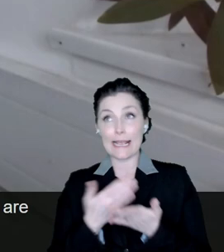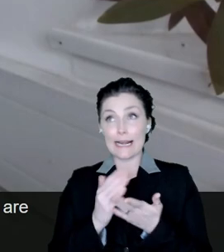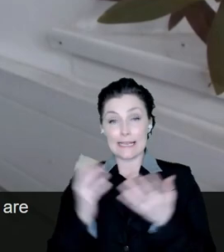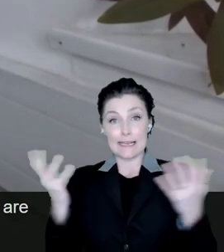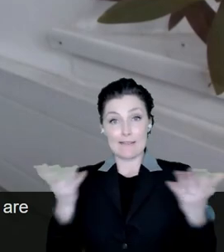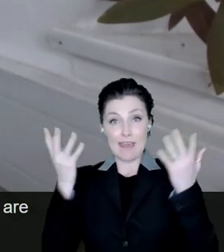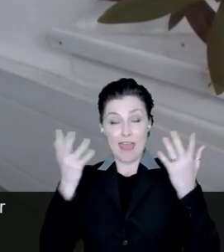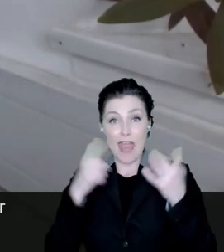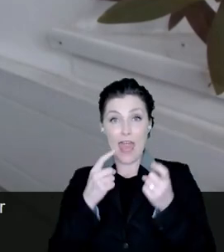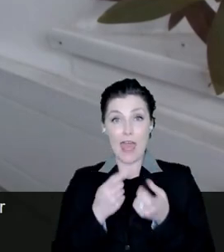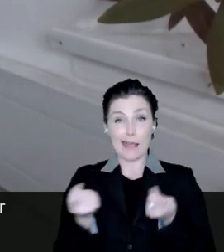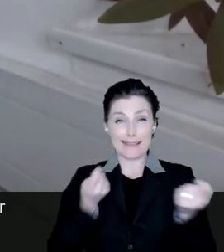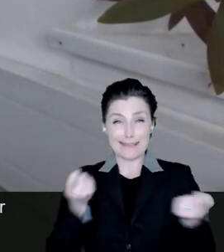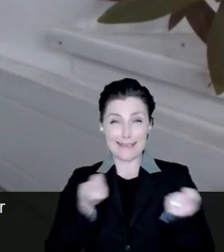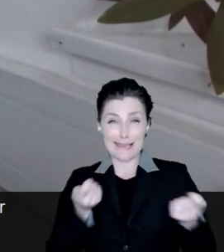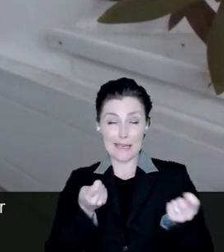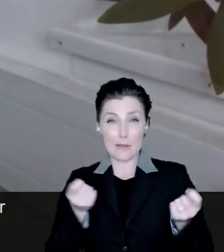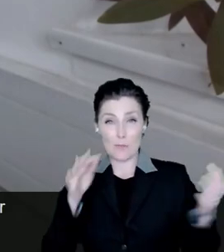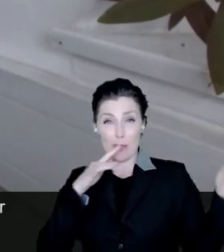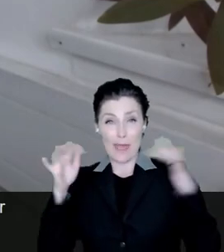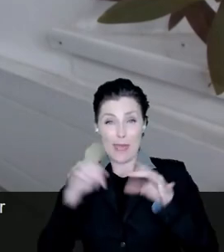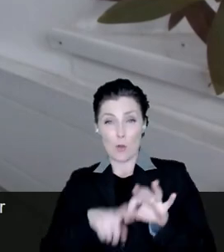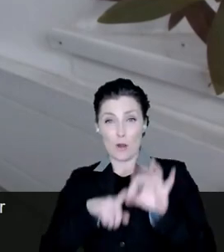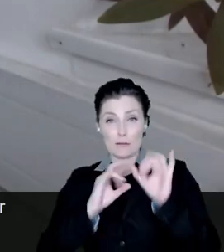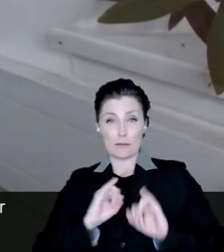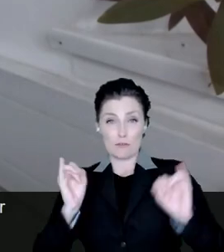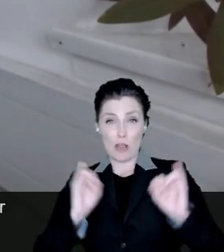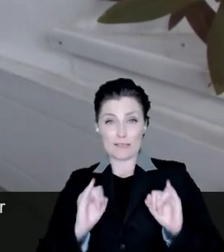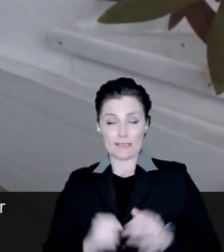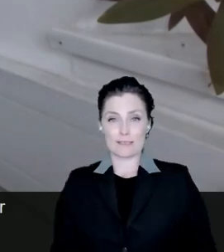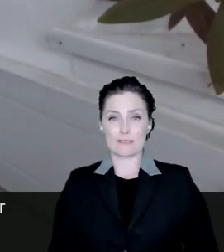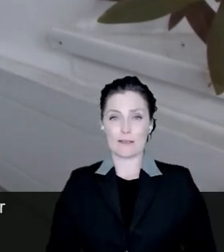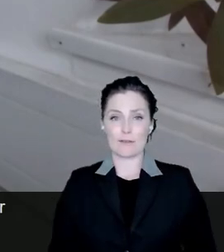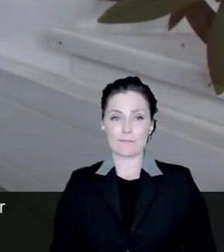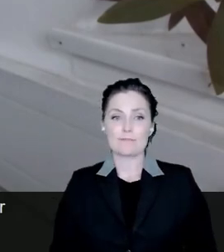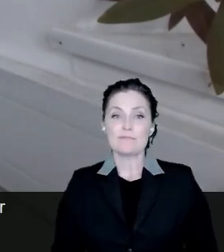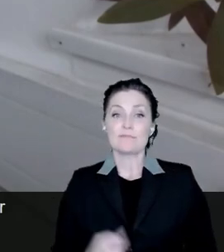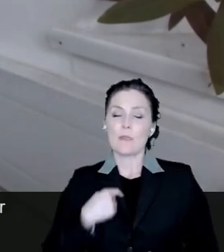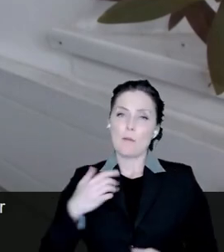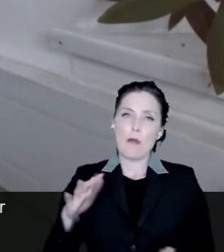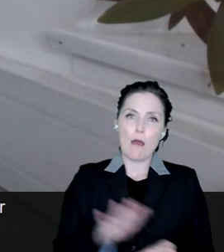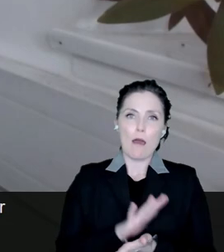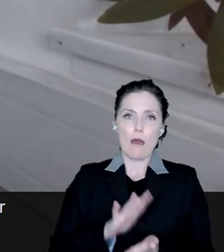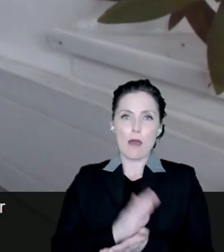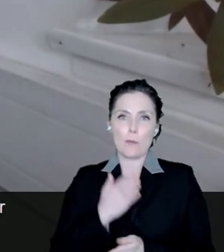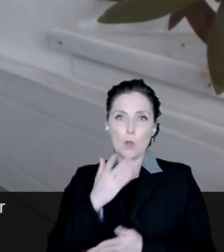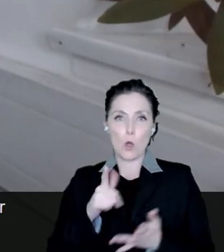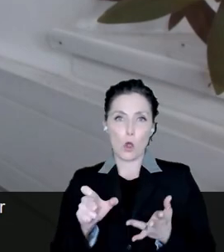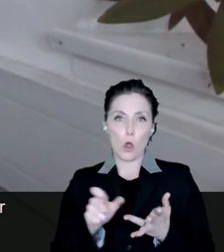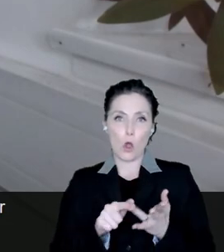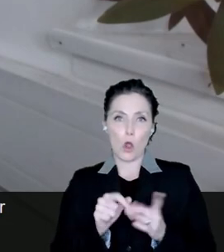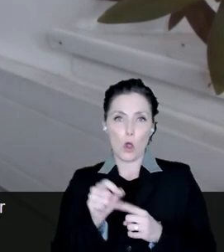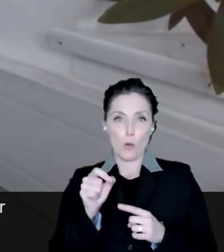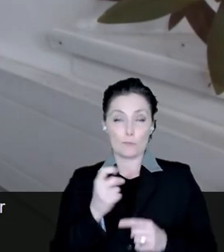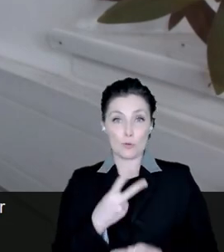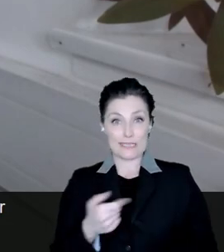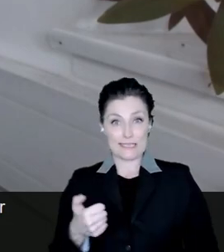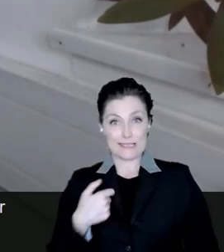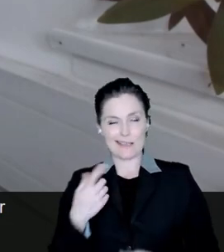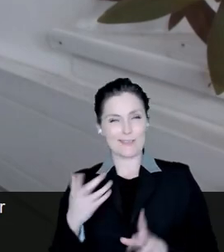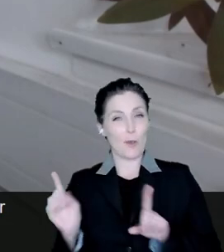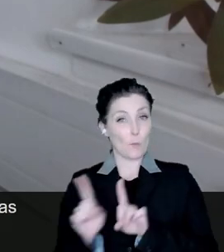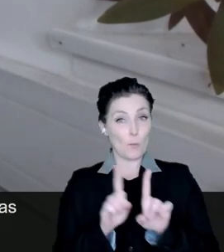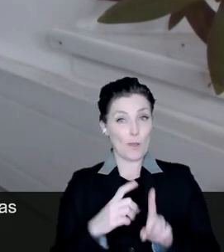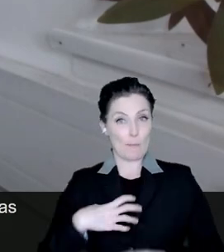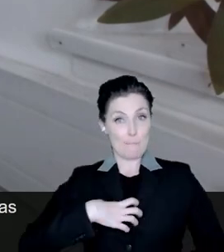Now, as the chair of the Environment Committee, I was delighted to go to COP26 and I was there with the mayor and could see lots of good action